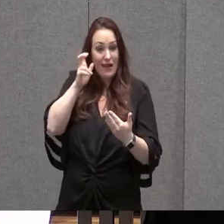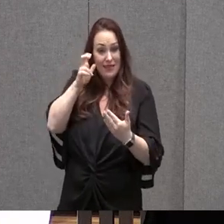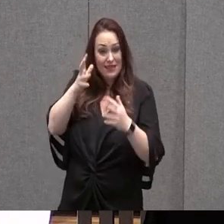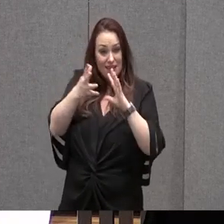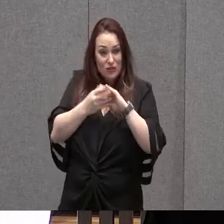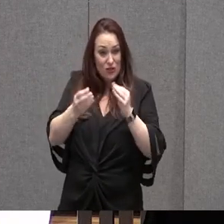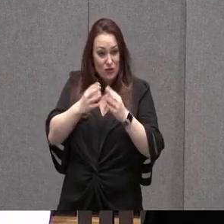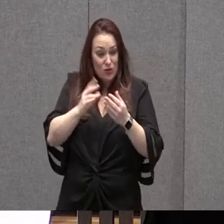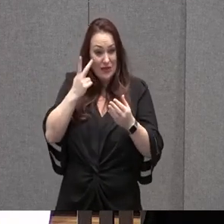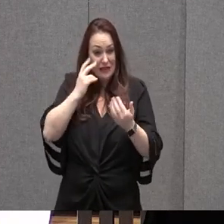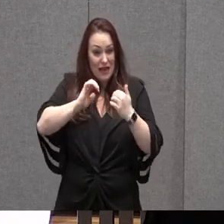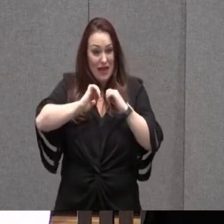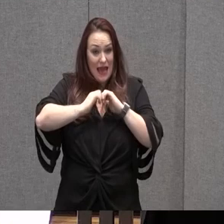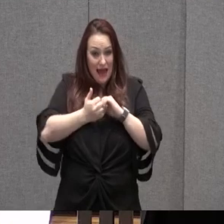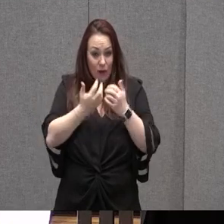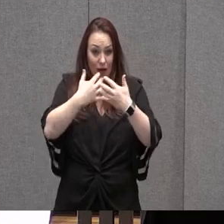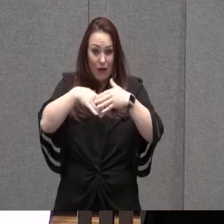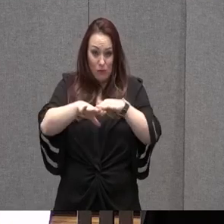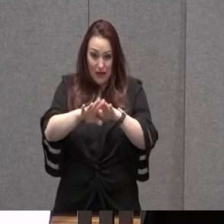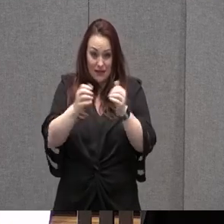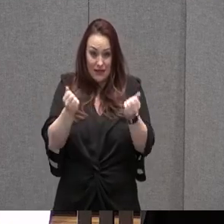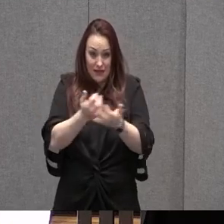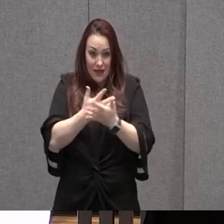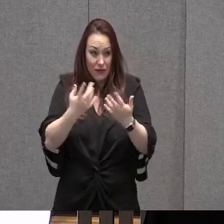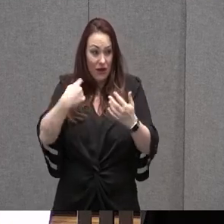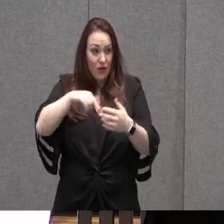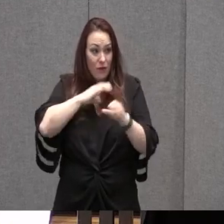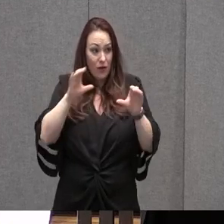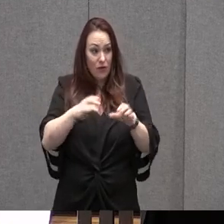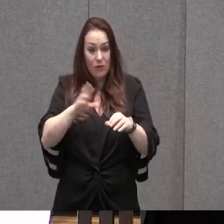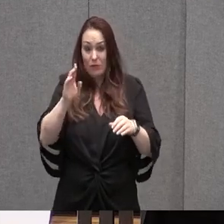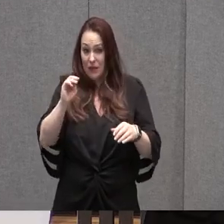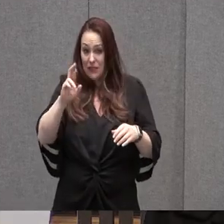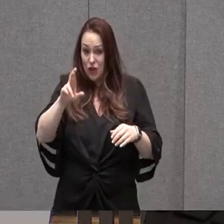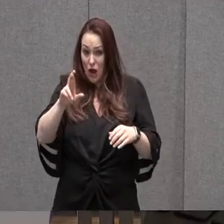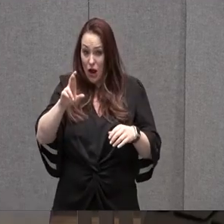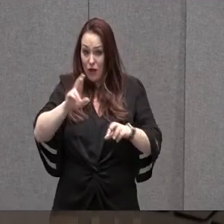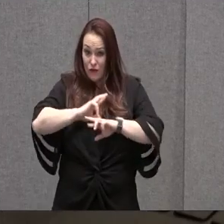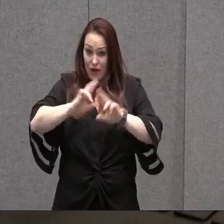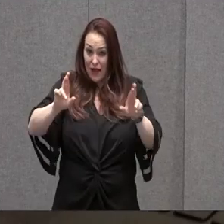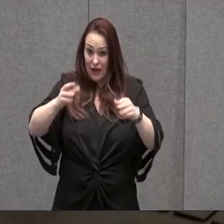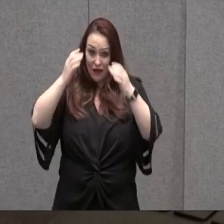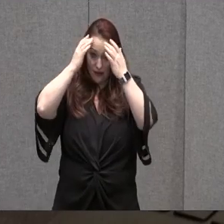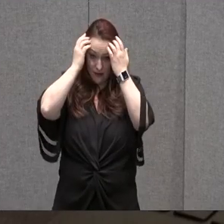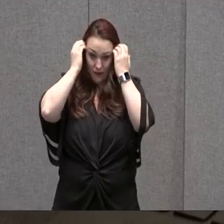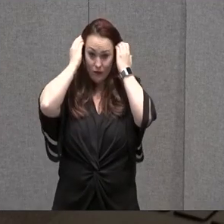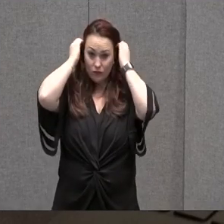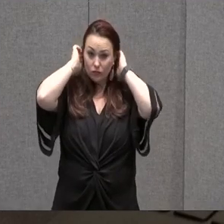blends into what we're doing. Okay, that sounds like a great idea. Mr. R, are you ready?